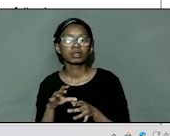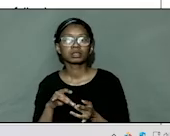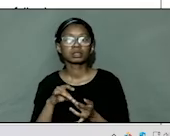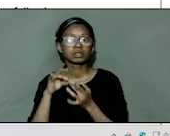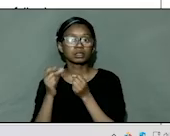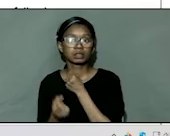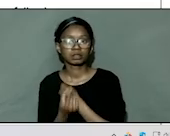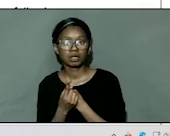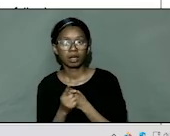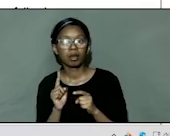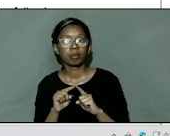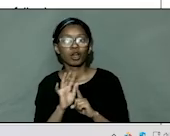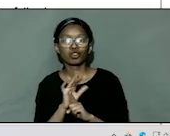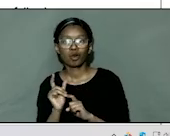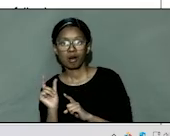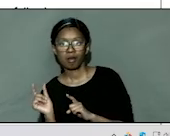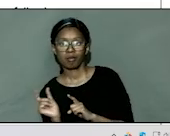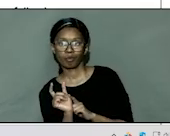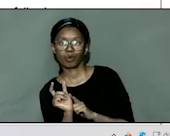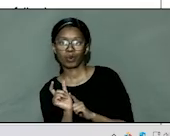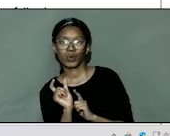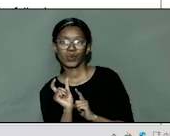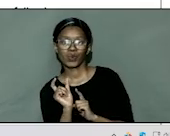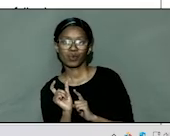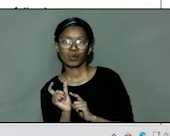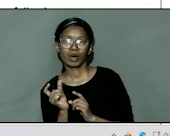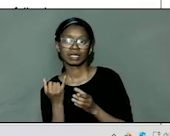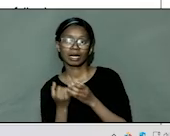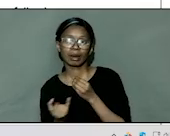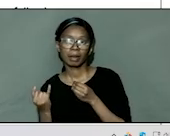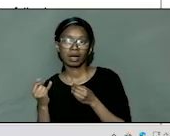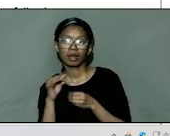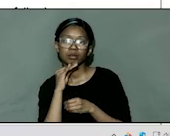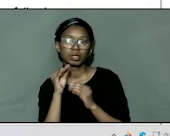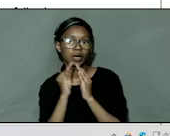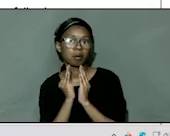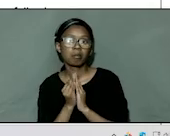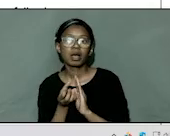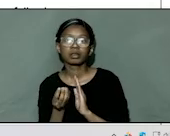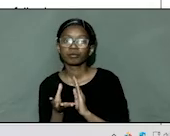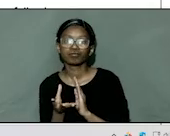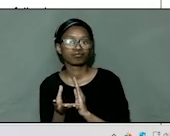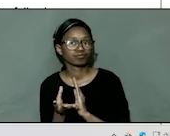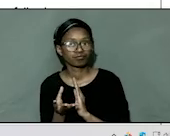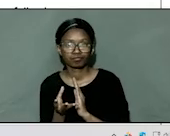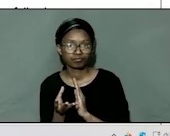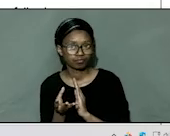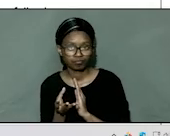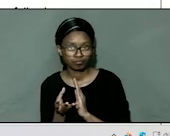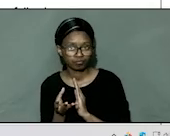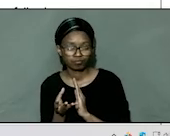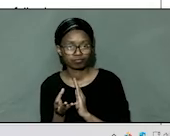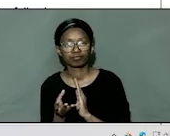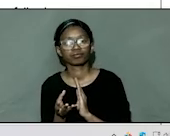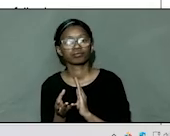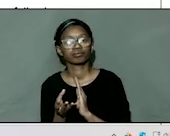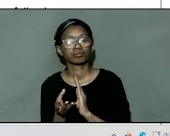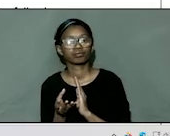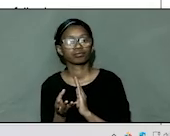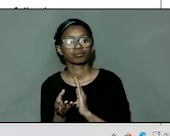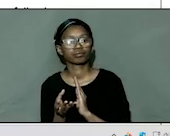and you don't write it occurs independently, no mark will be allocated for that bullet or for that